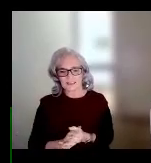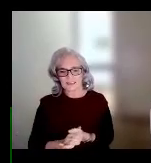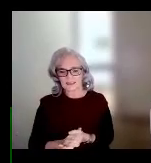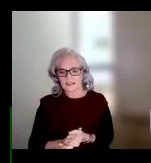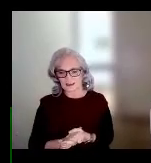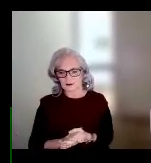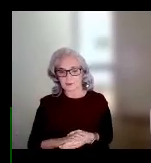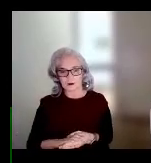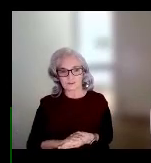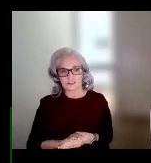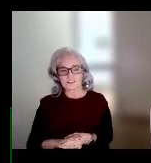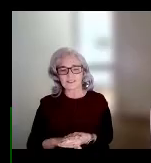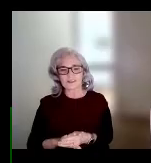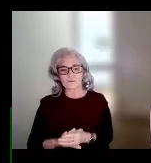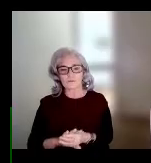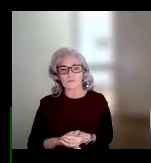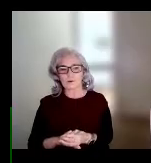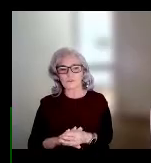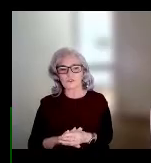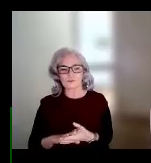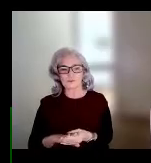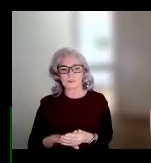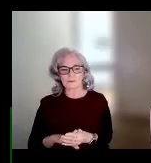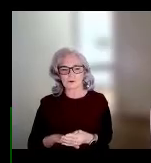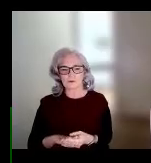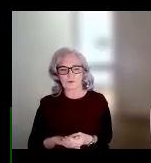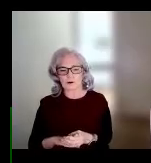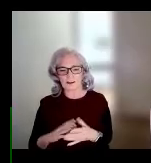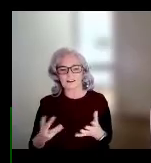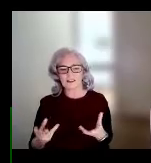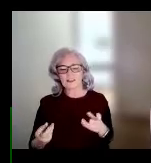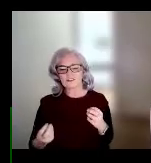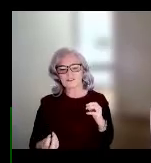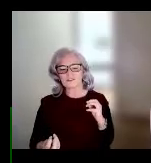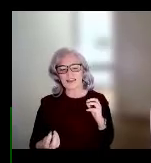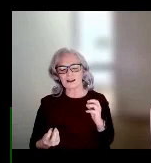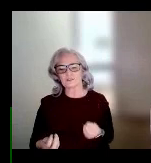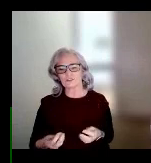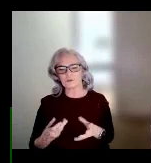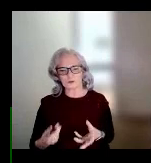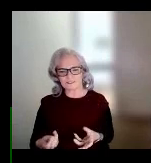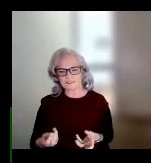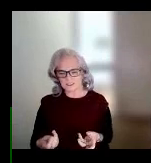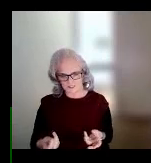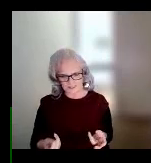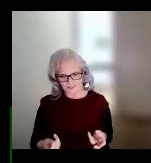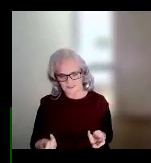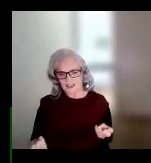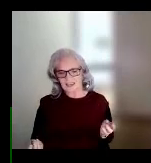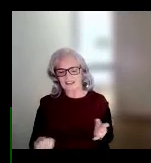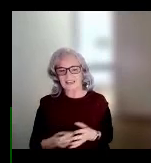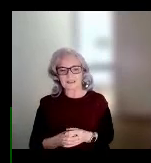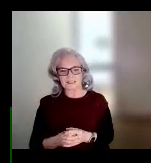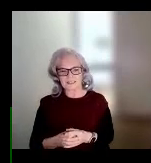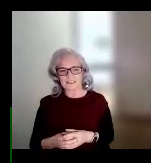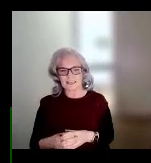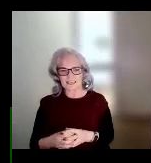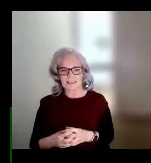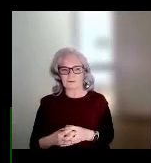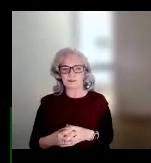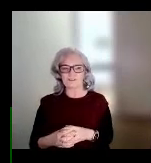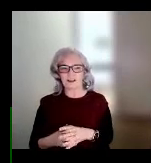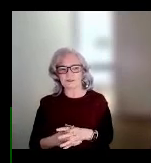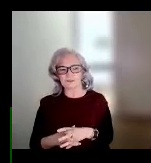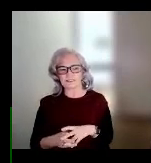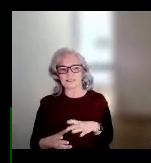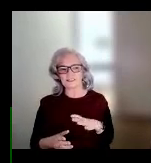stakeholders in our project to see what were the tools that were required to tackle the thorny decisions in MND